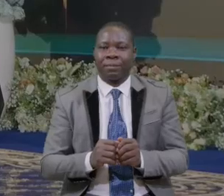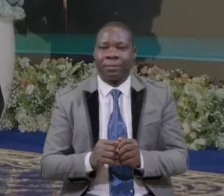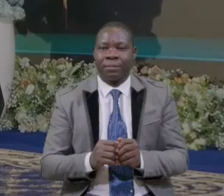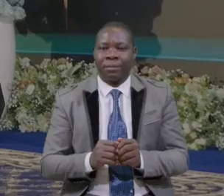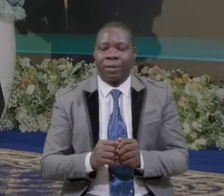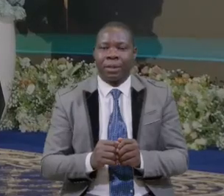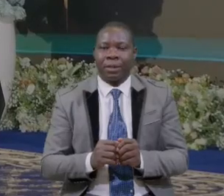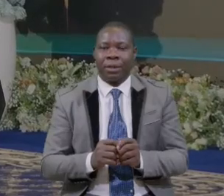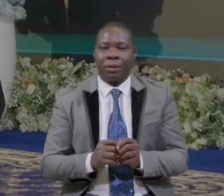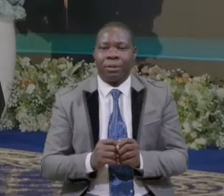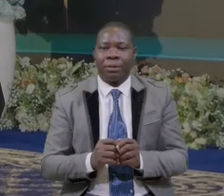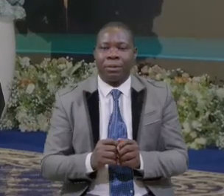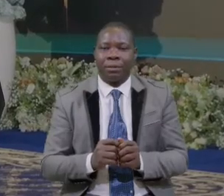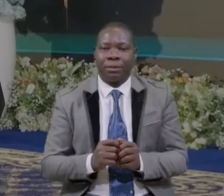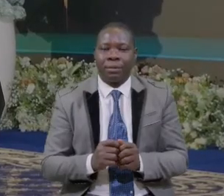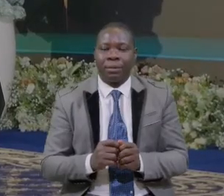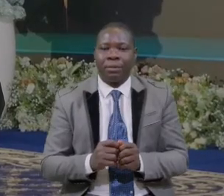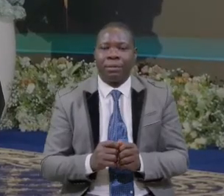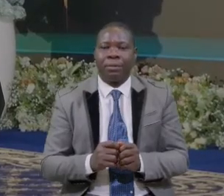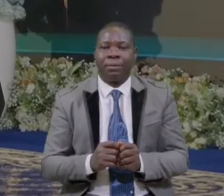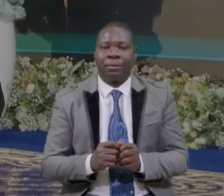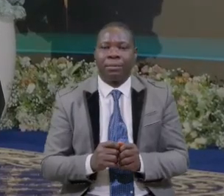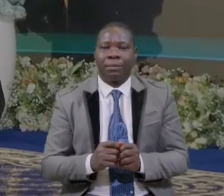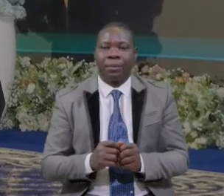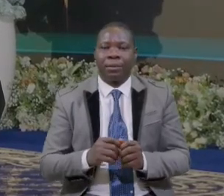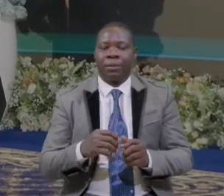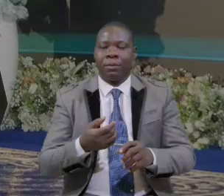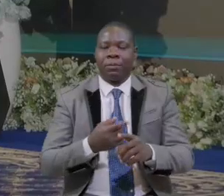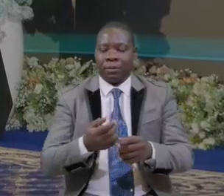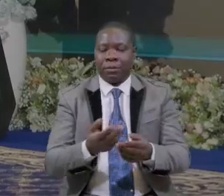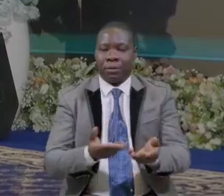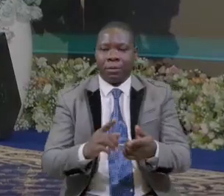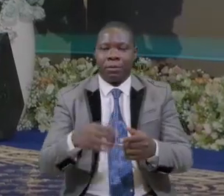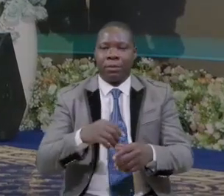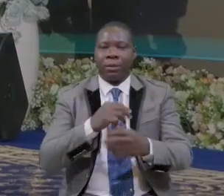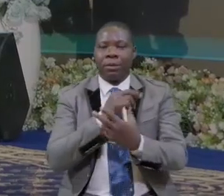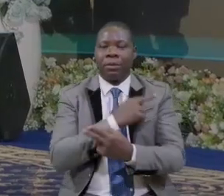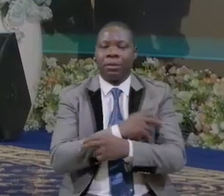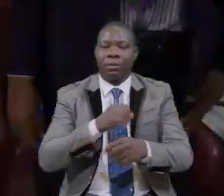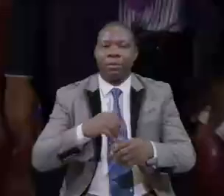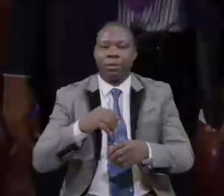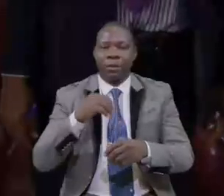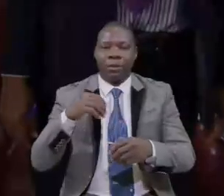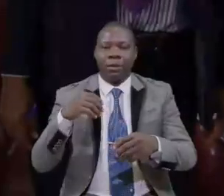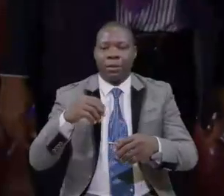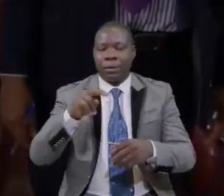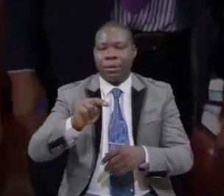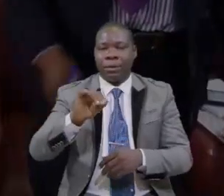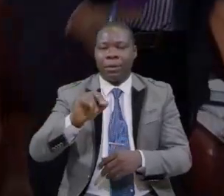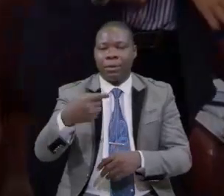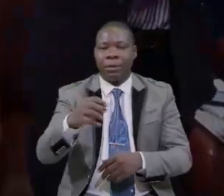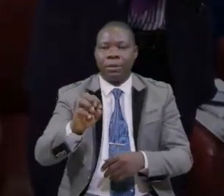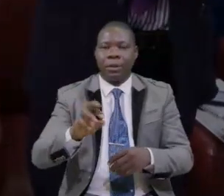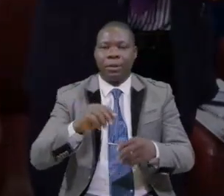rest of Nigeria, to the rest of Africa, and to the rest of the world. We're talking